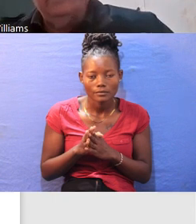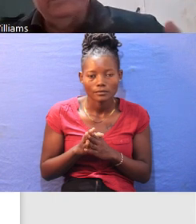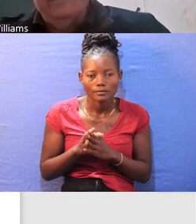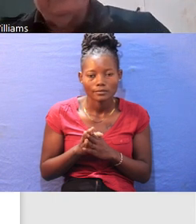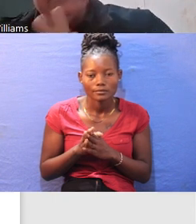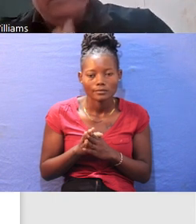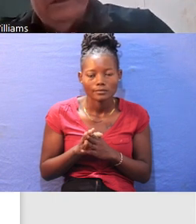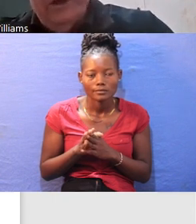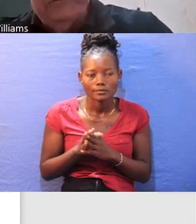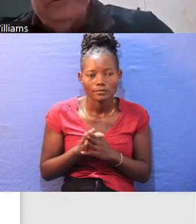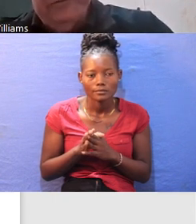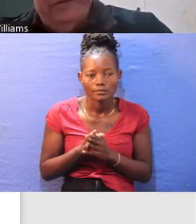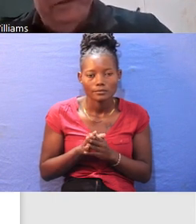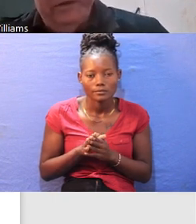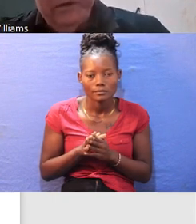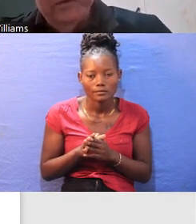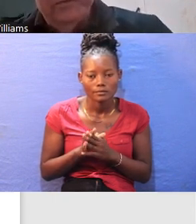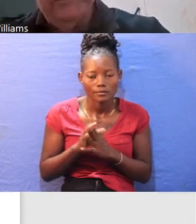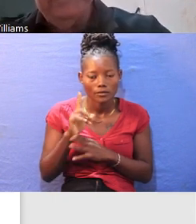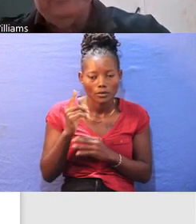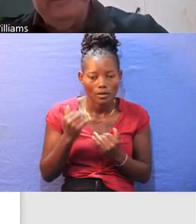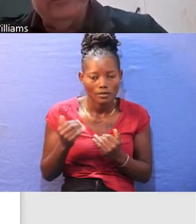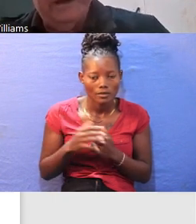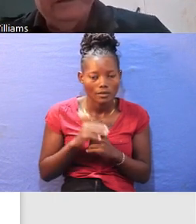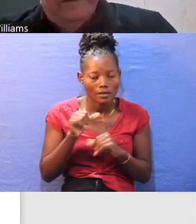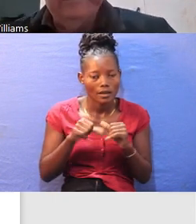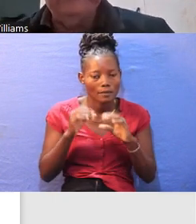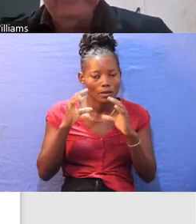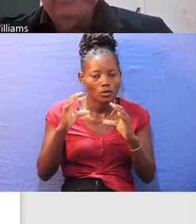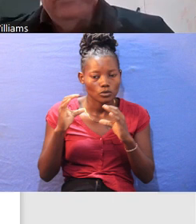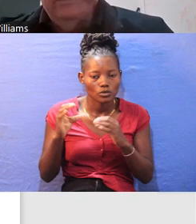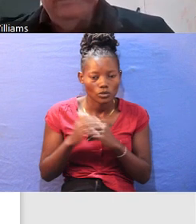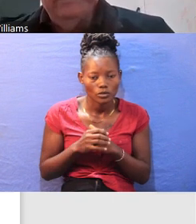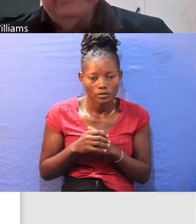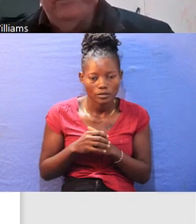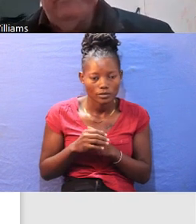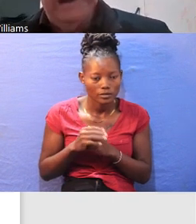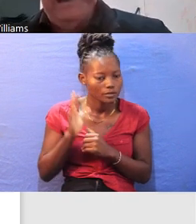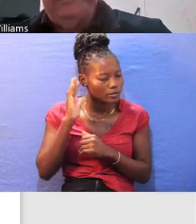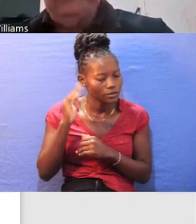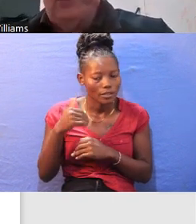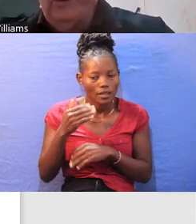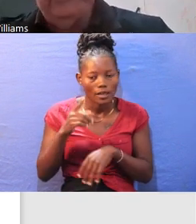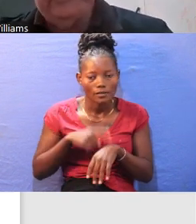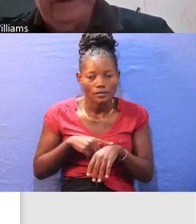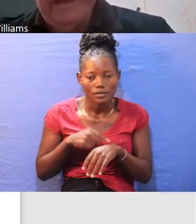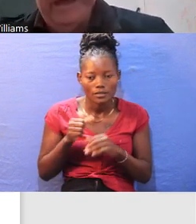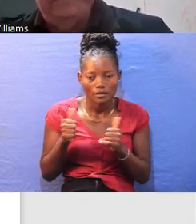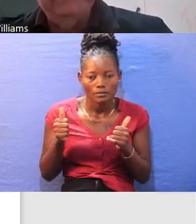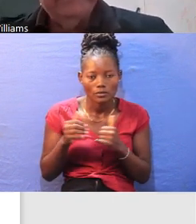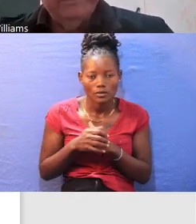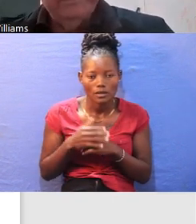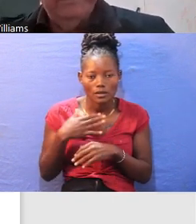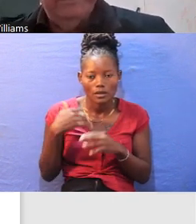A lot of coaches, one of the things you hear quite often is, well, you know, my athletes don't run straight